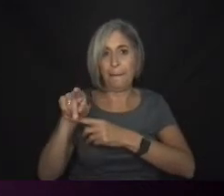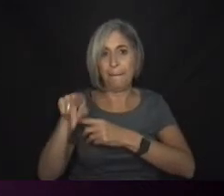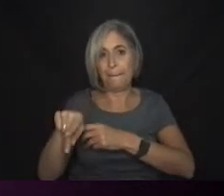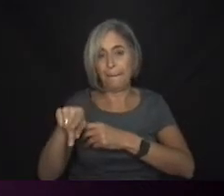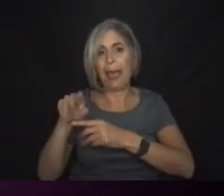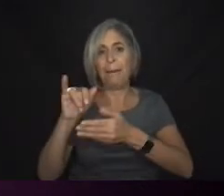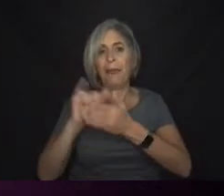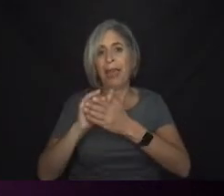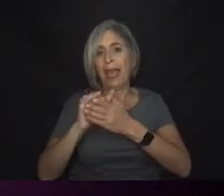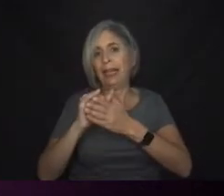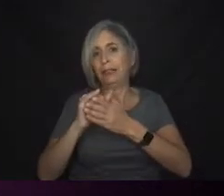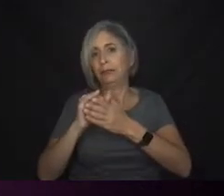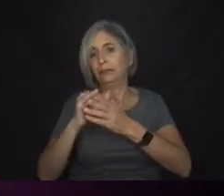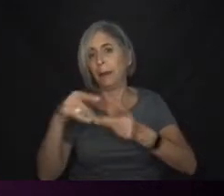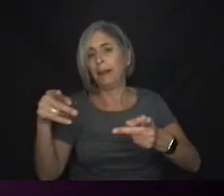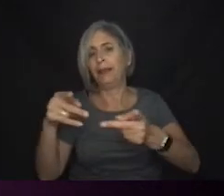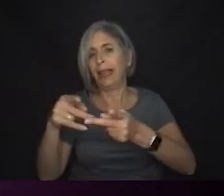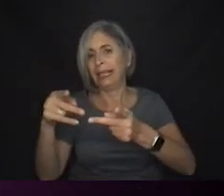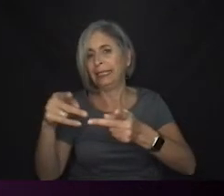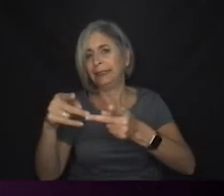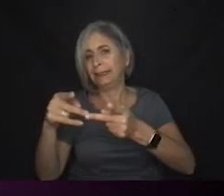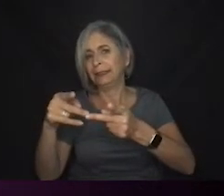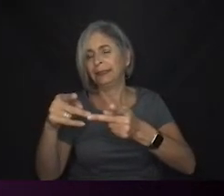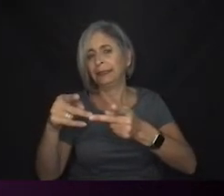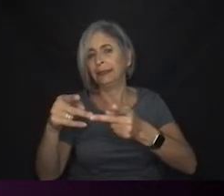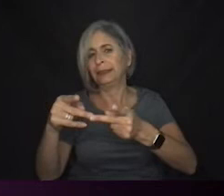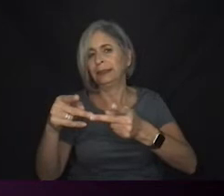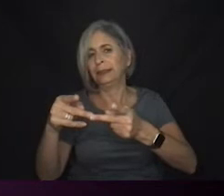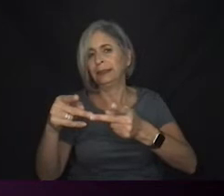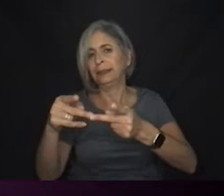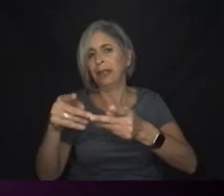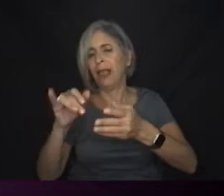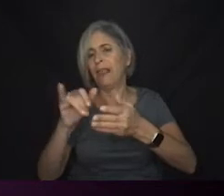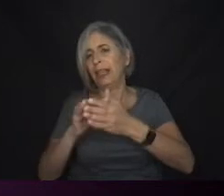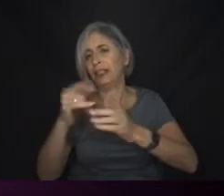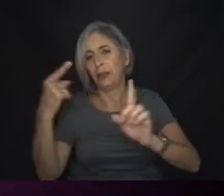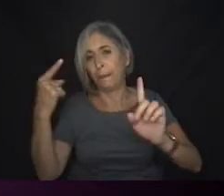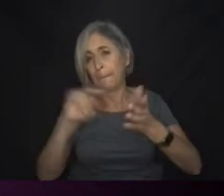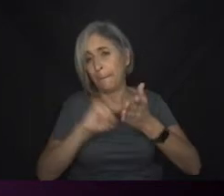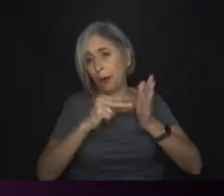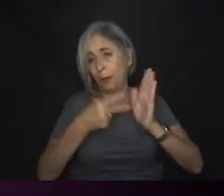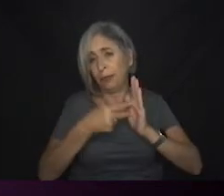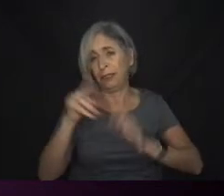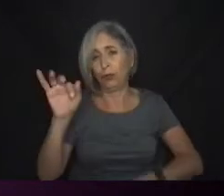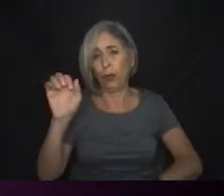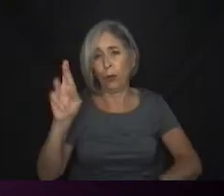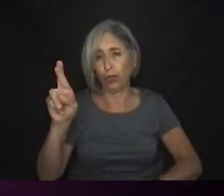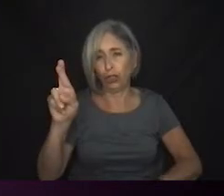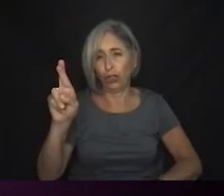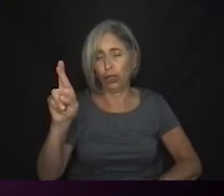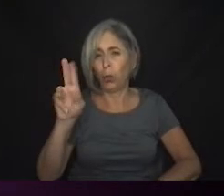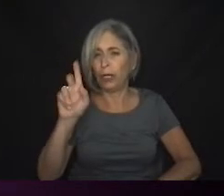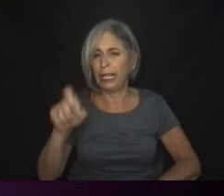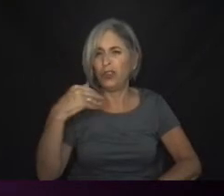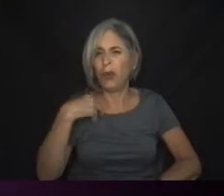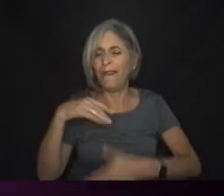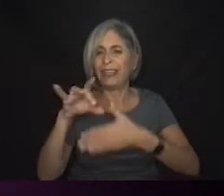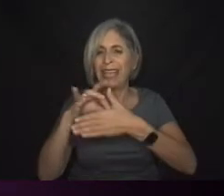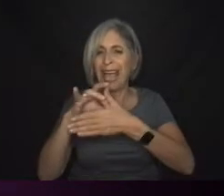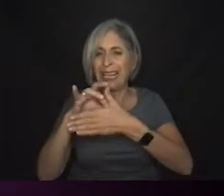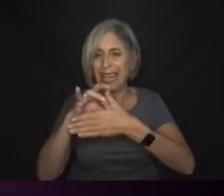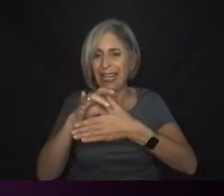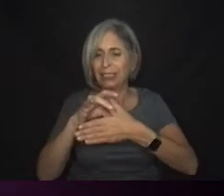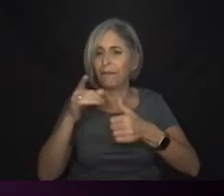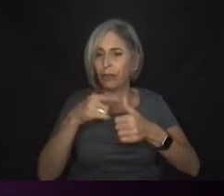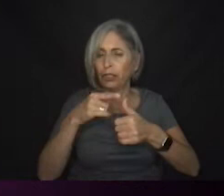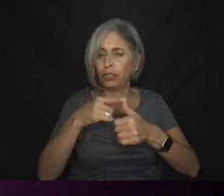place, conceptually, abstractly, very hand-wavy. That is the essence of a router. So we need some type of context to get the